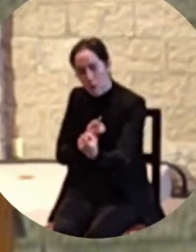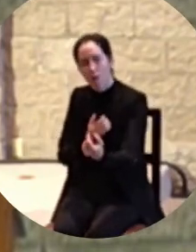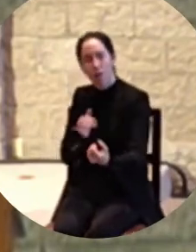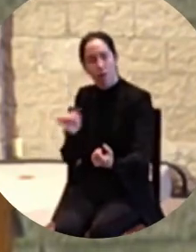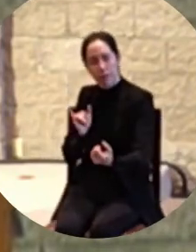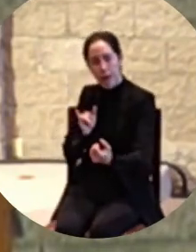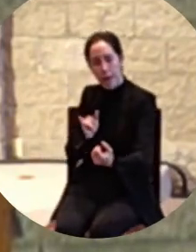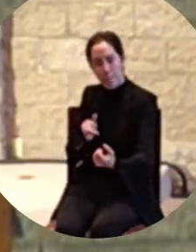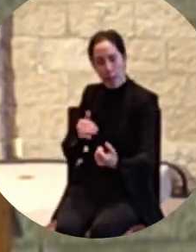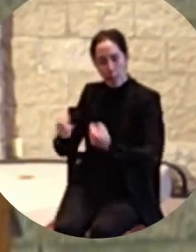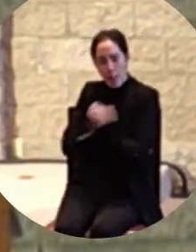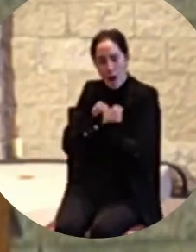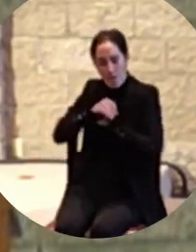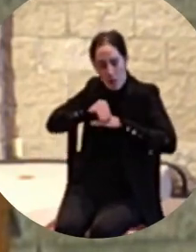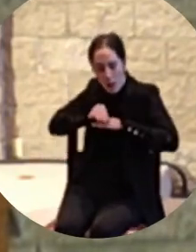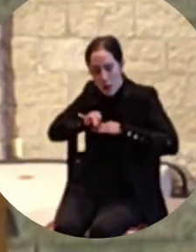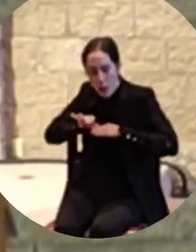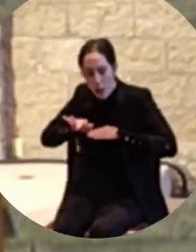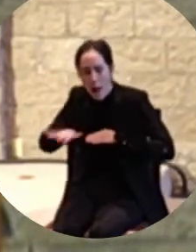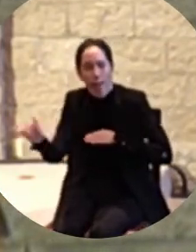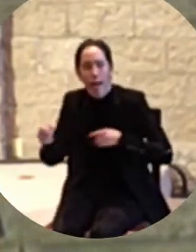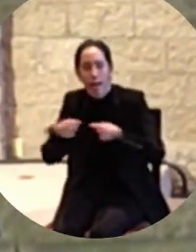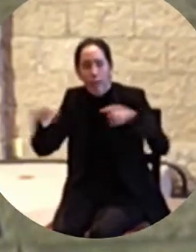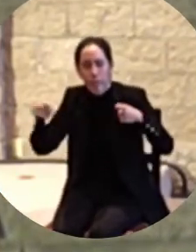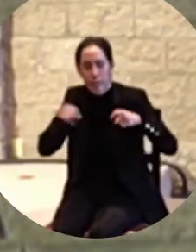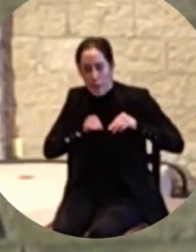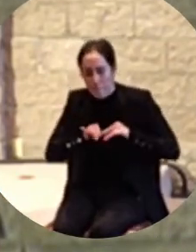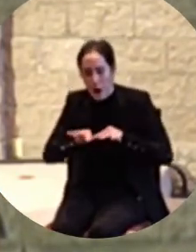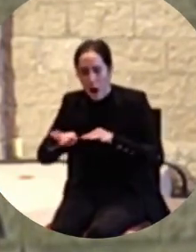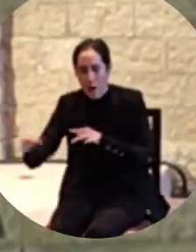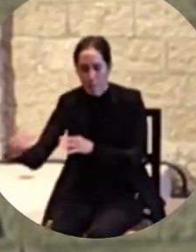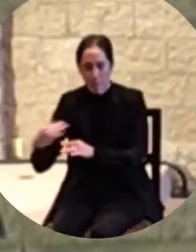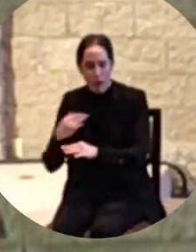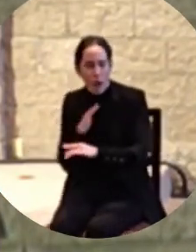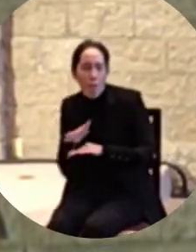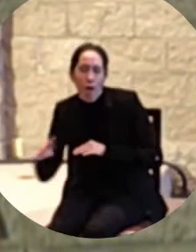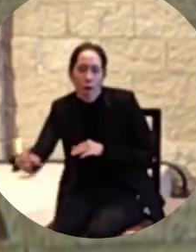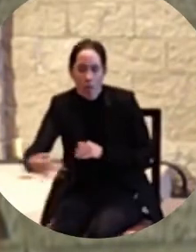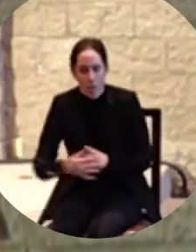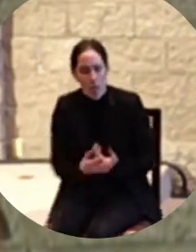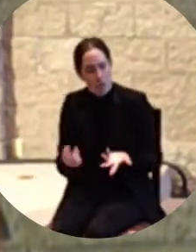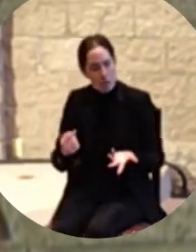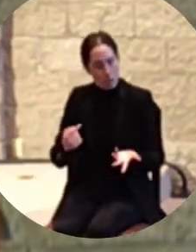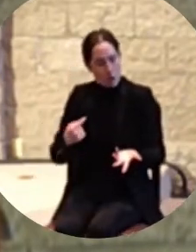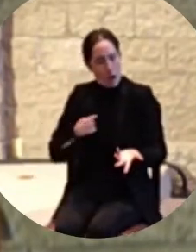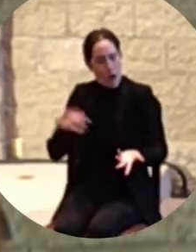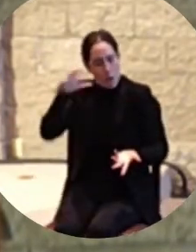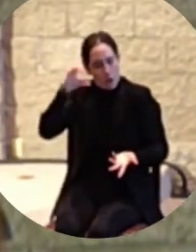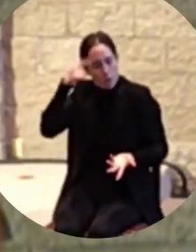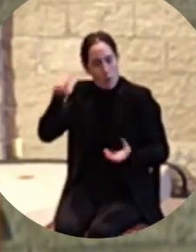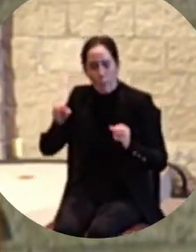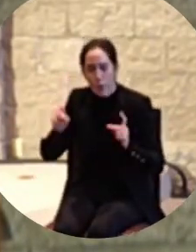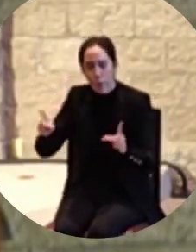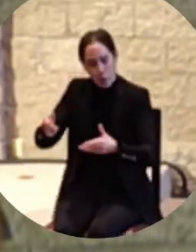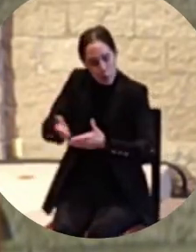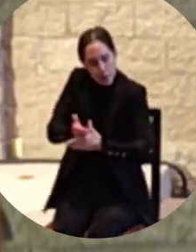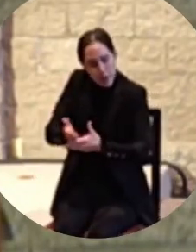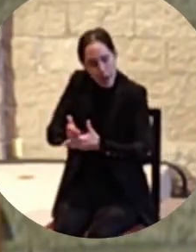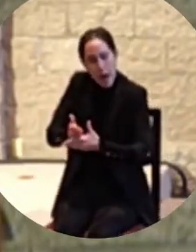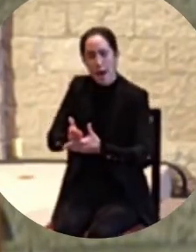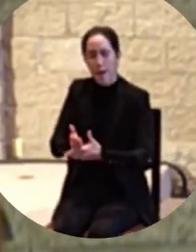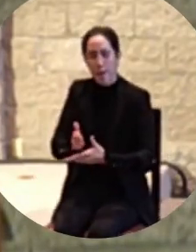love. So I look for opportunities to share acts of kindness.